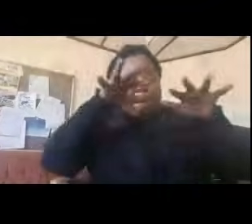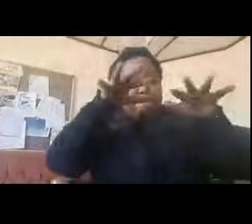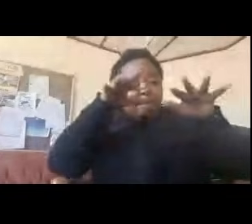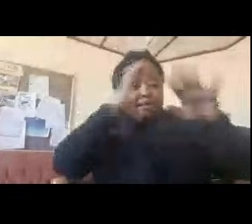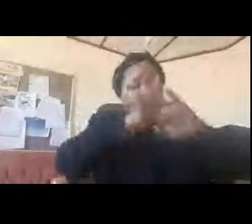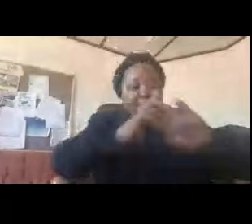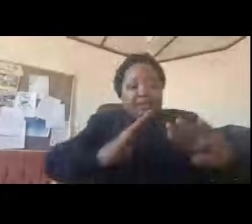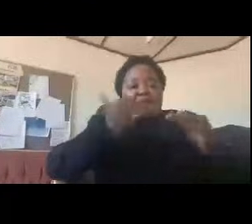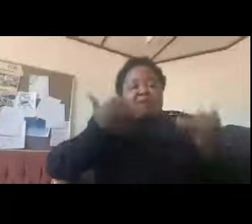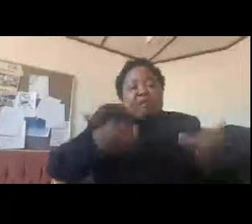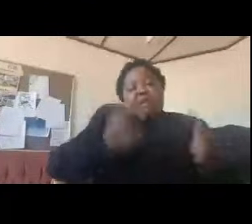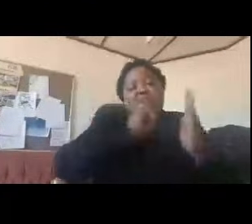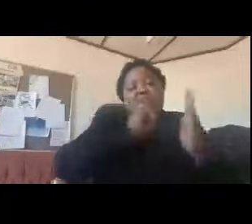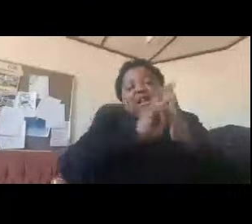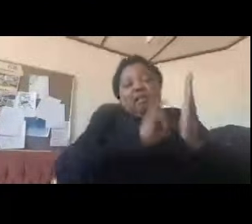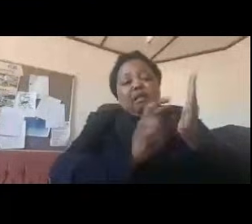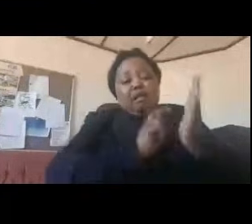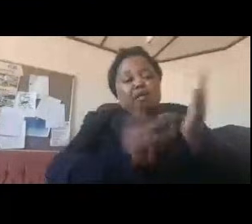of the perpetrators.